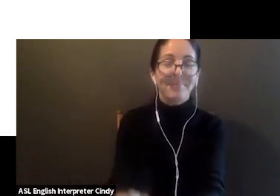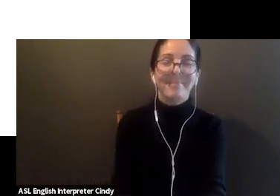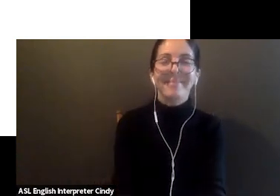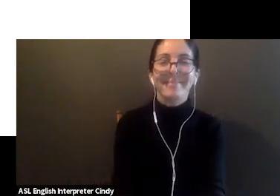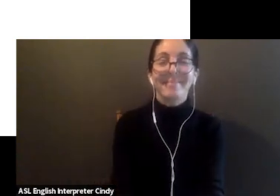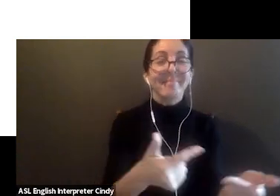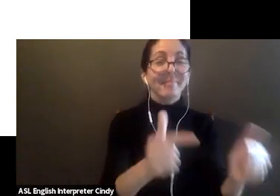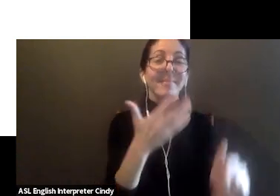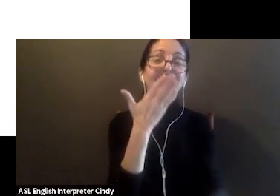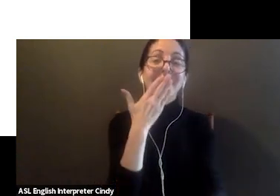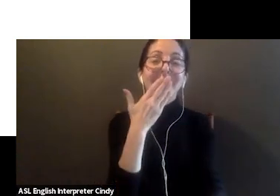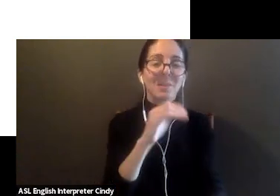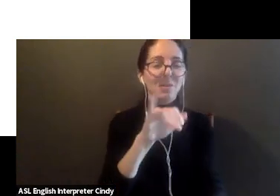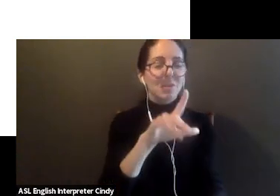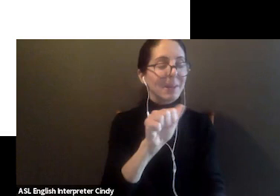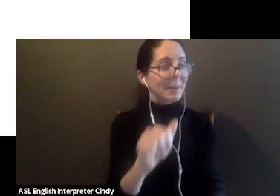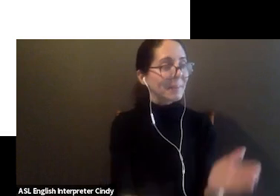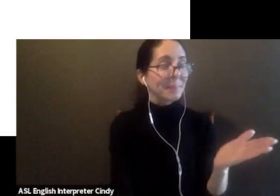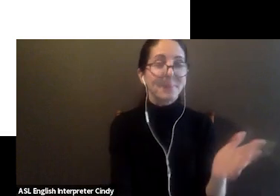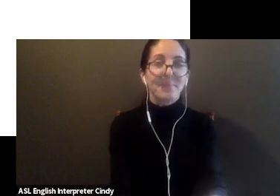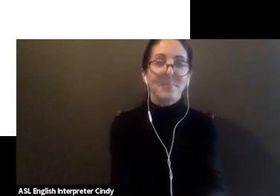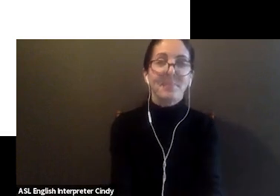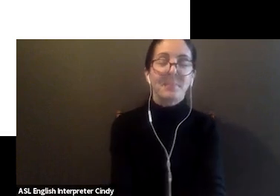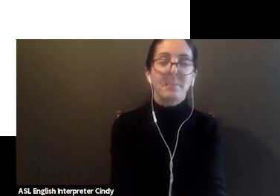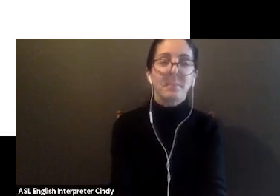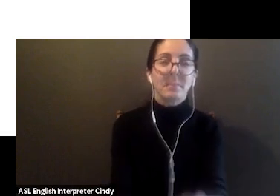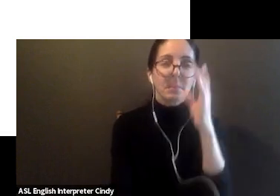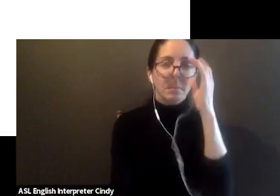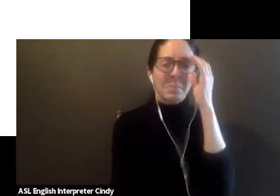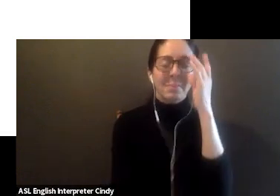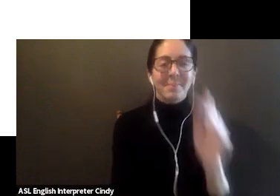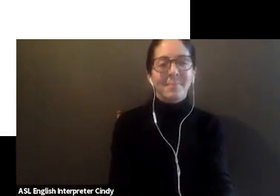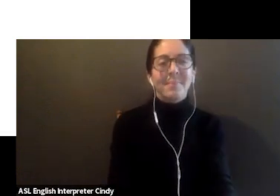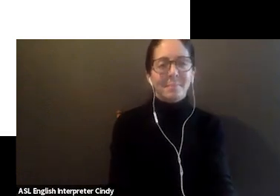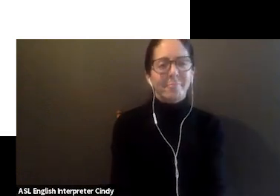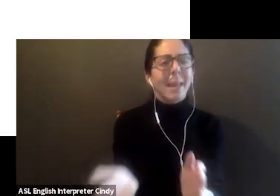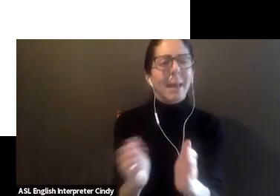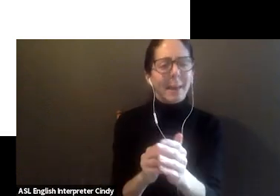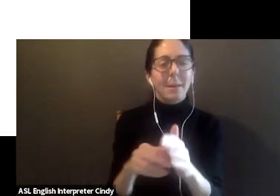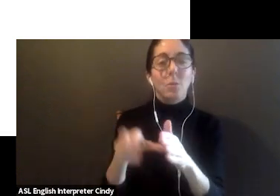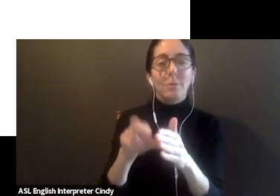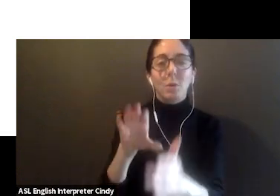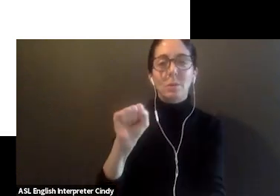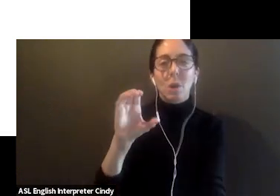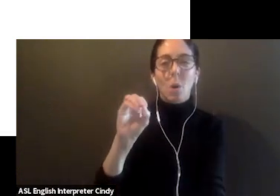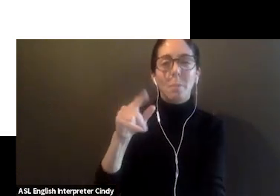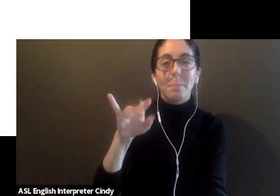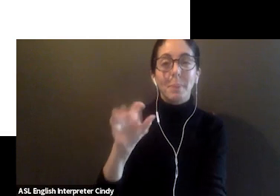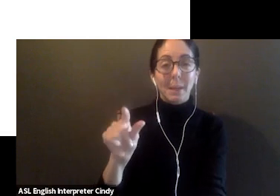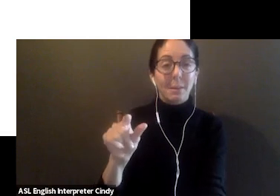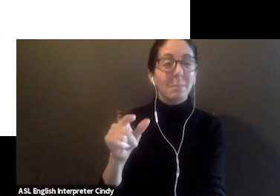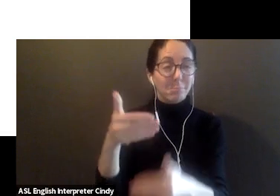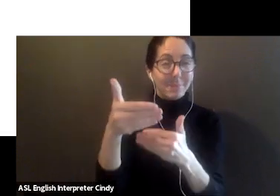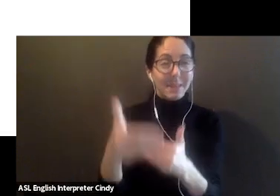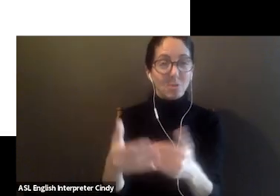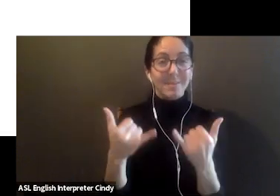Thank you, Julia. So just moving on to talk more about the scoping review study phase that we're in.